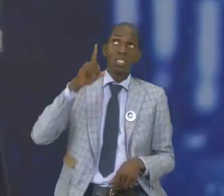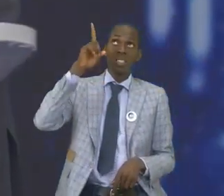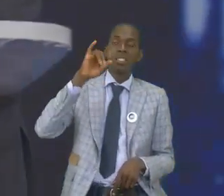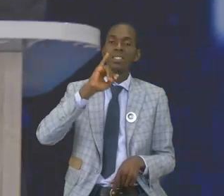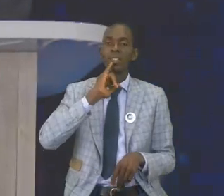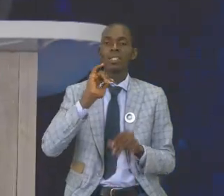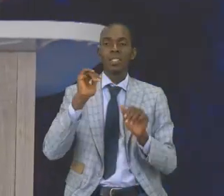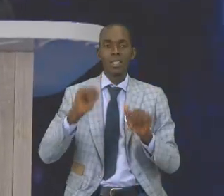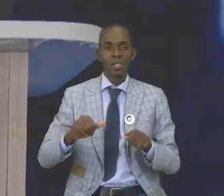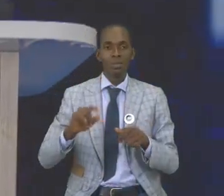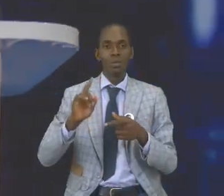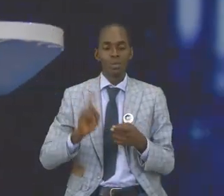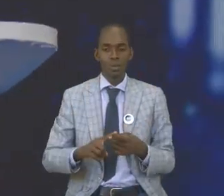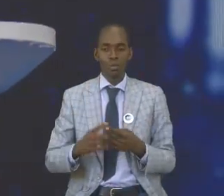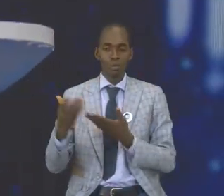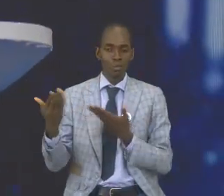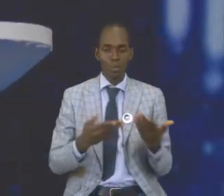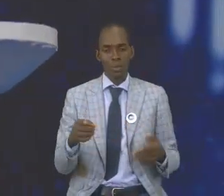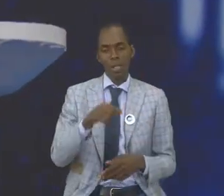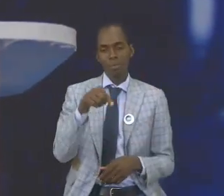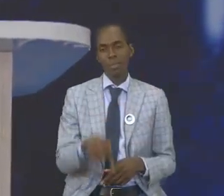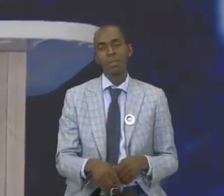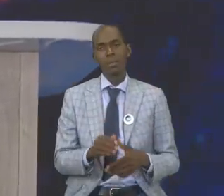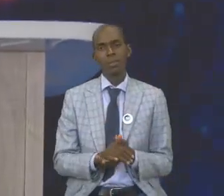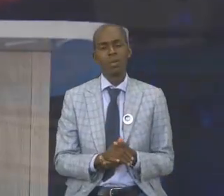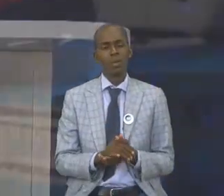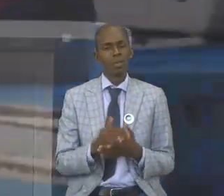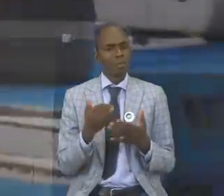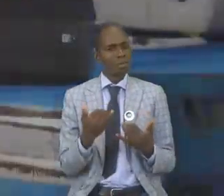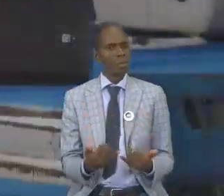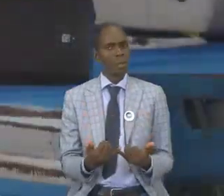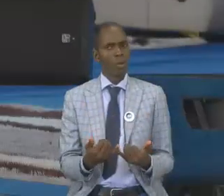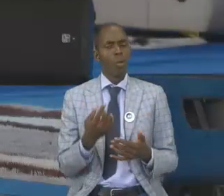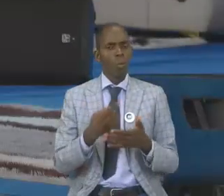to abase. Now, what made Daniel who he